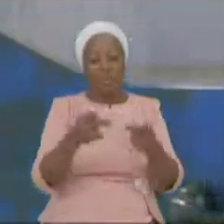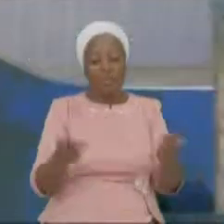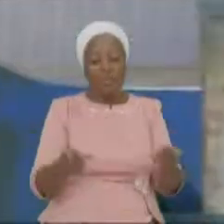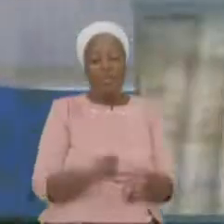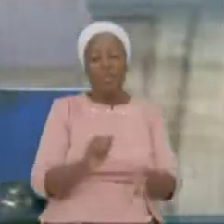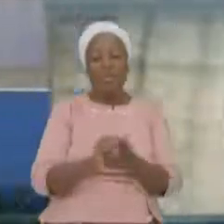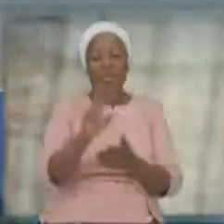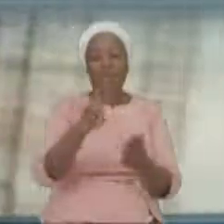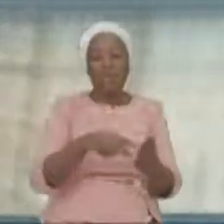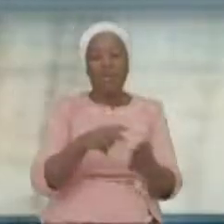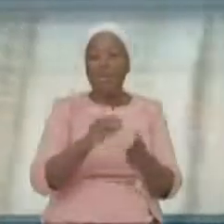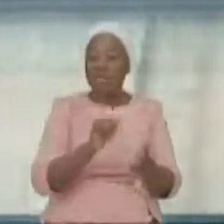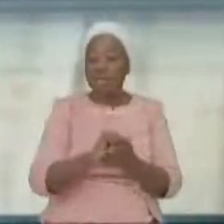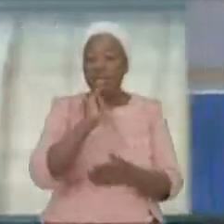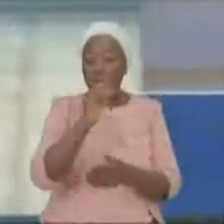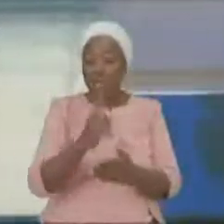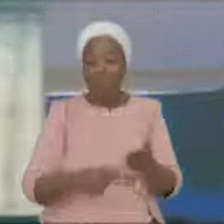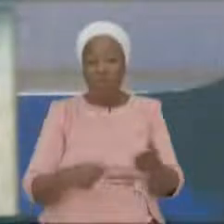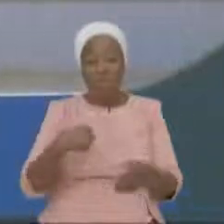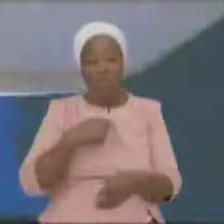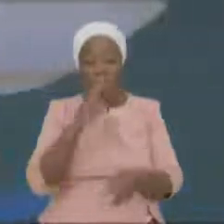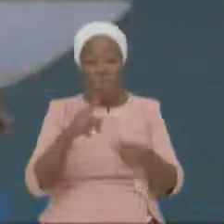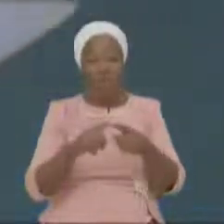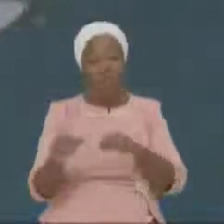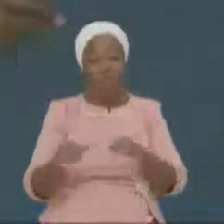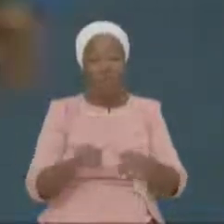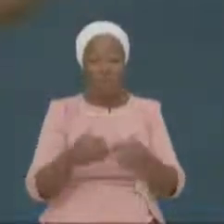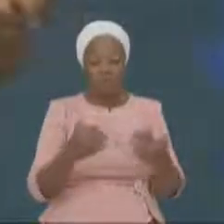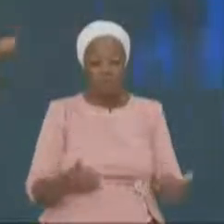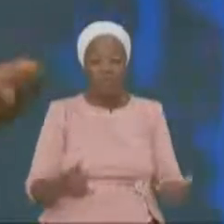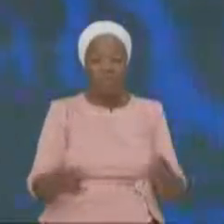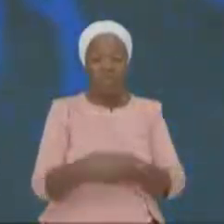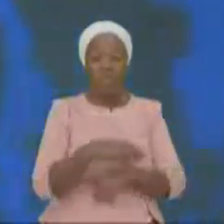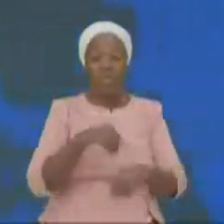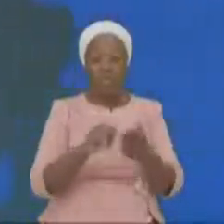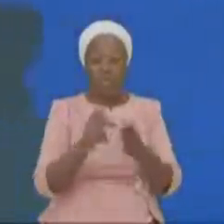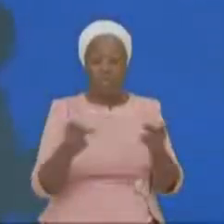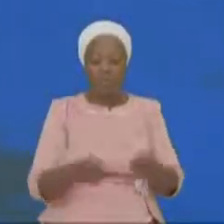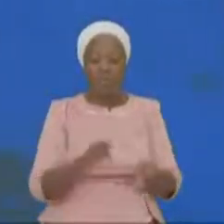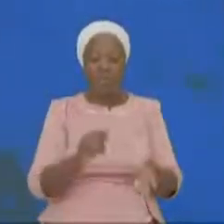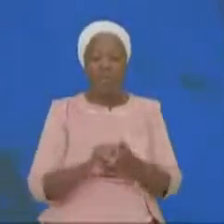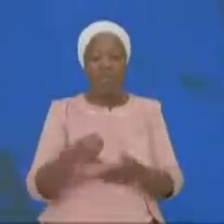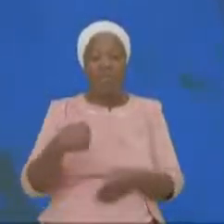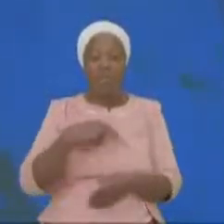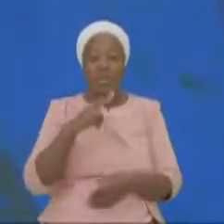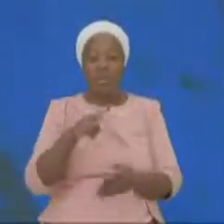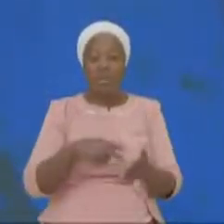That's what we're going to do today. In the passage we'll read,